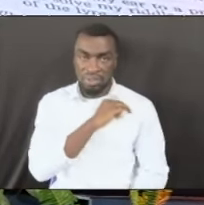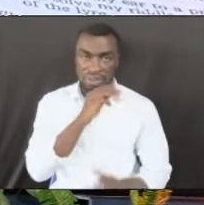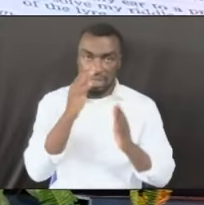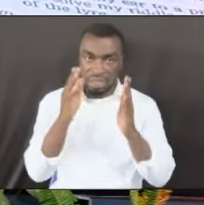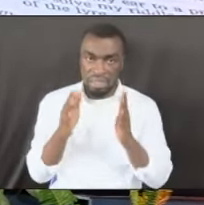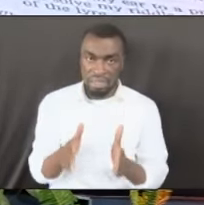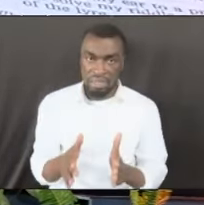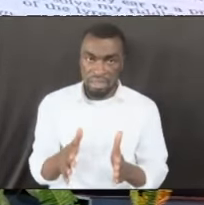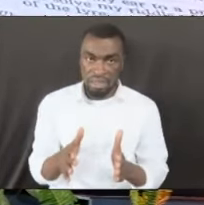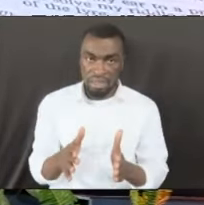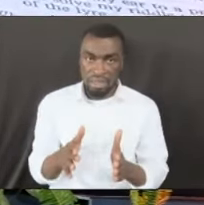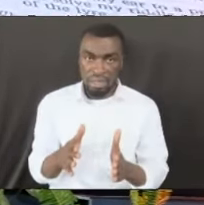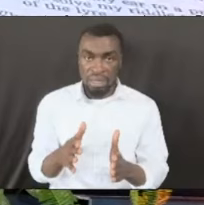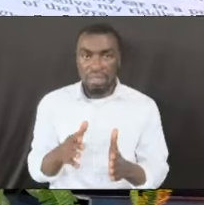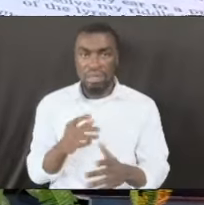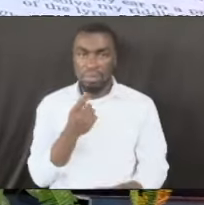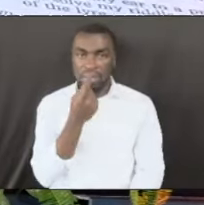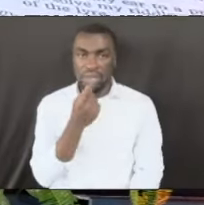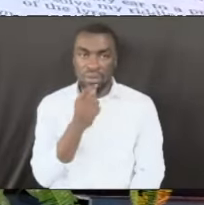The medical missionary